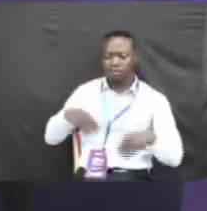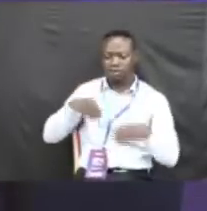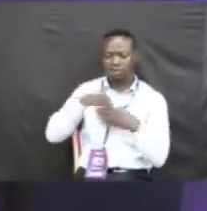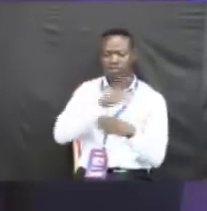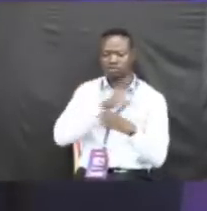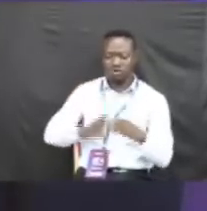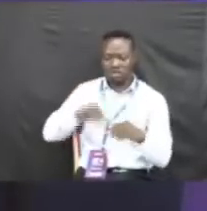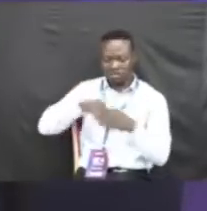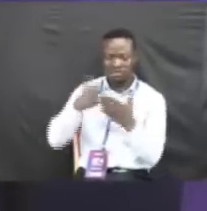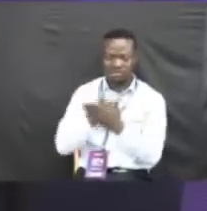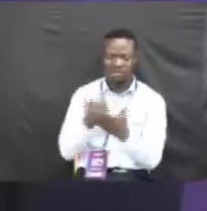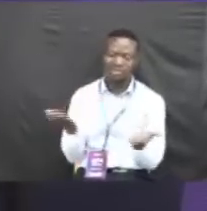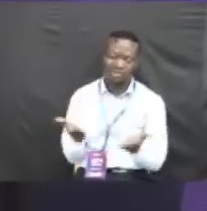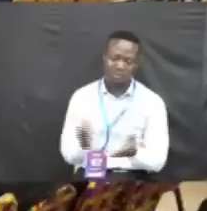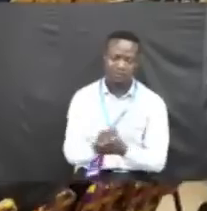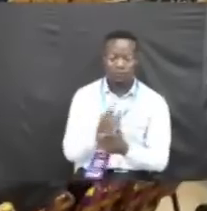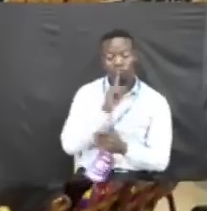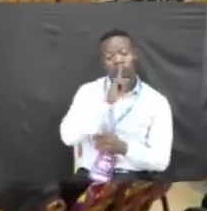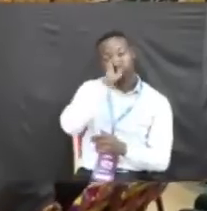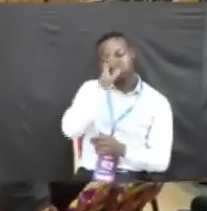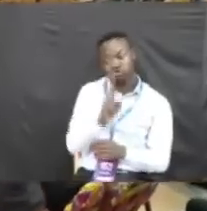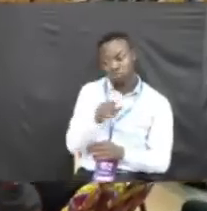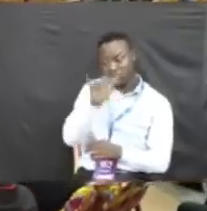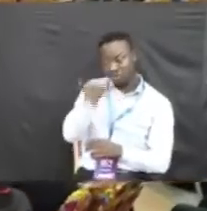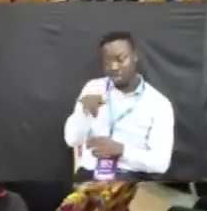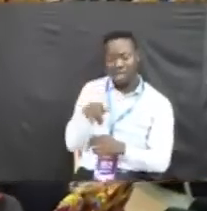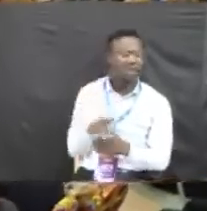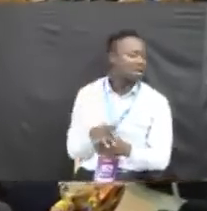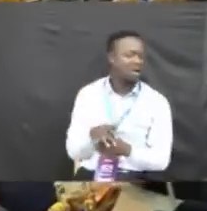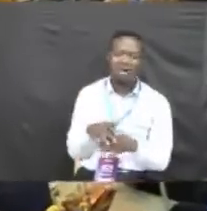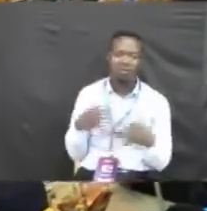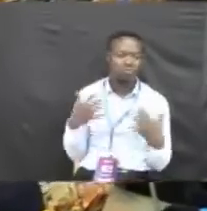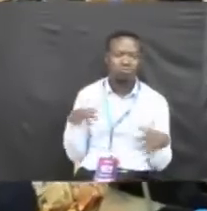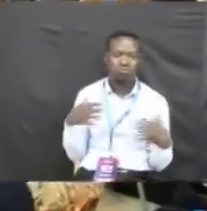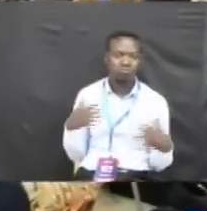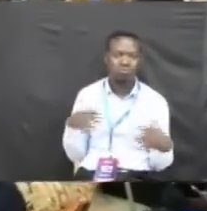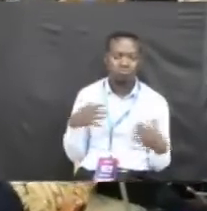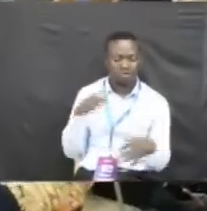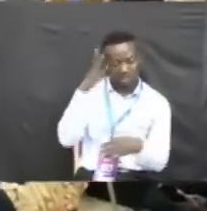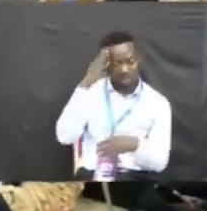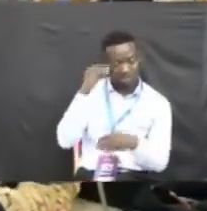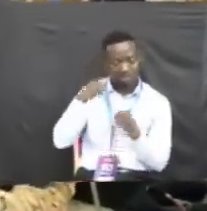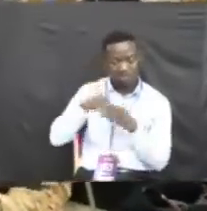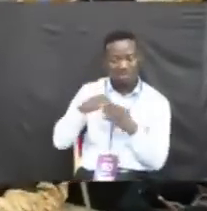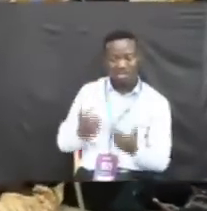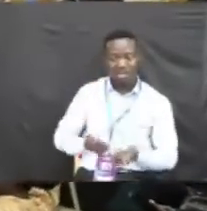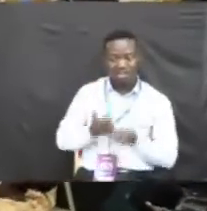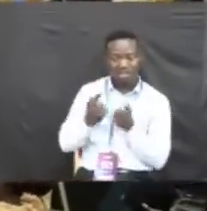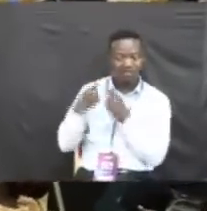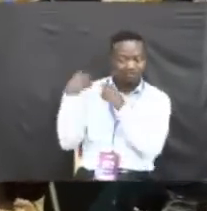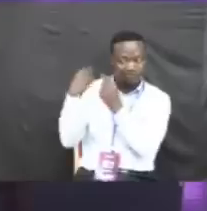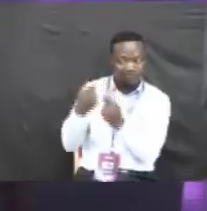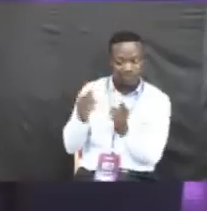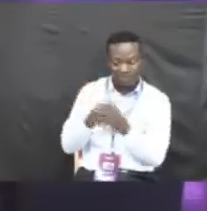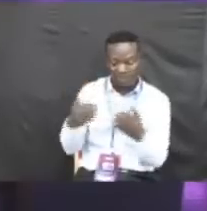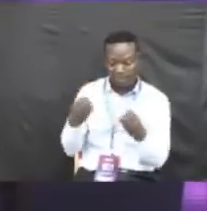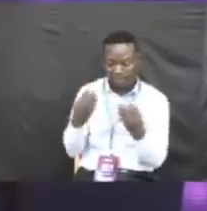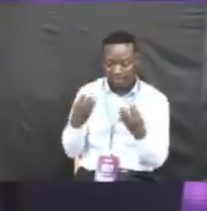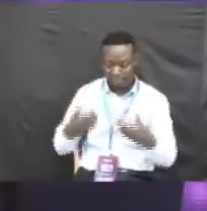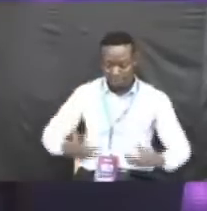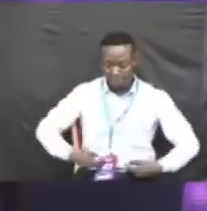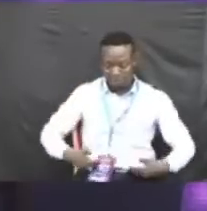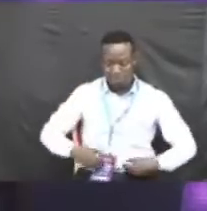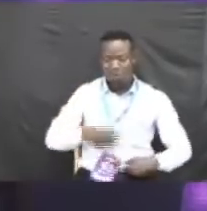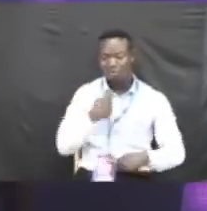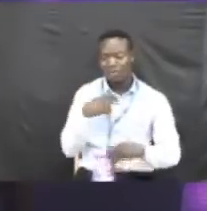Indeed, it was an experience of a lifetime for many young ministers who had